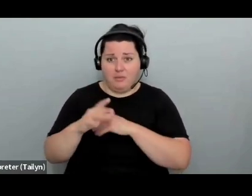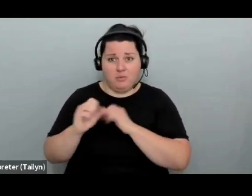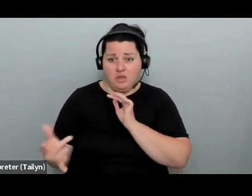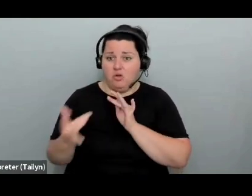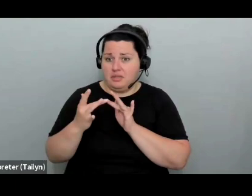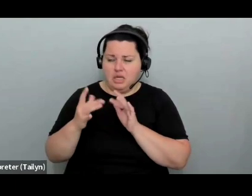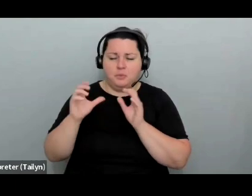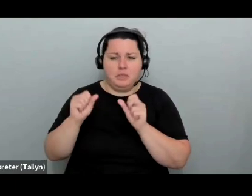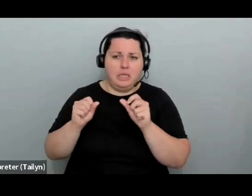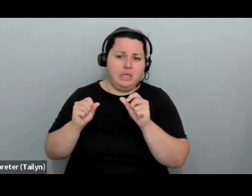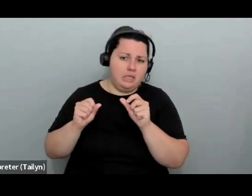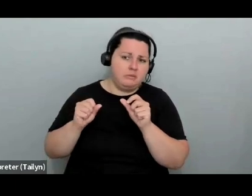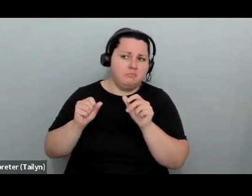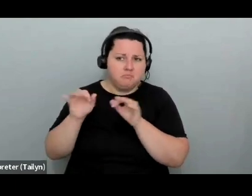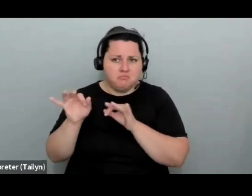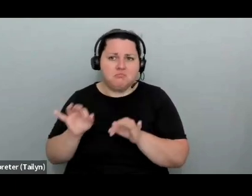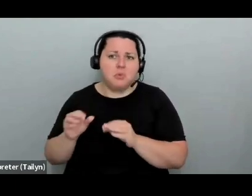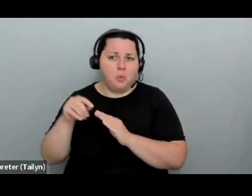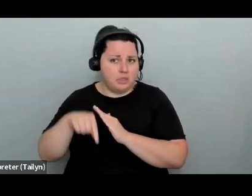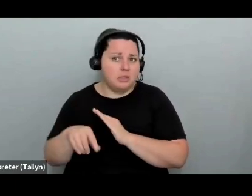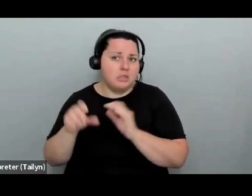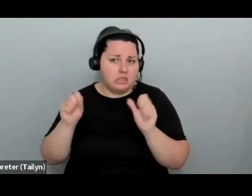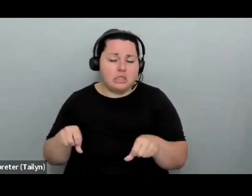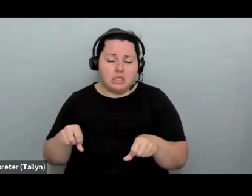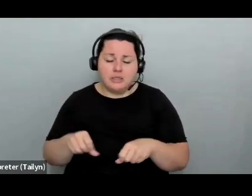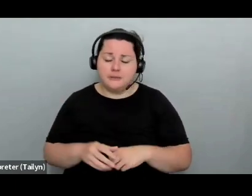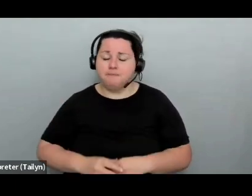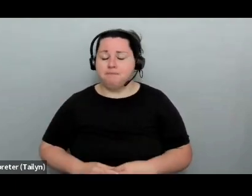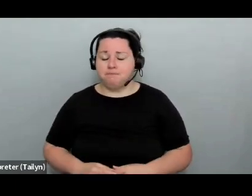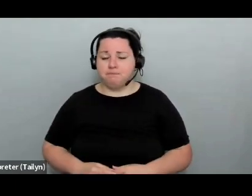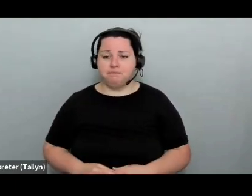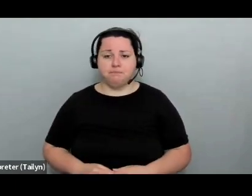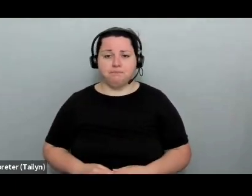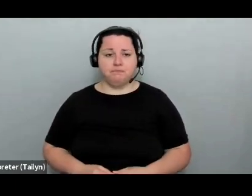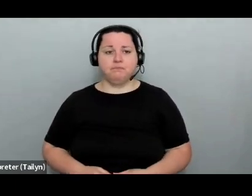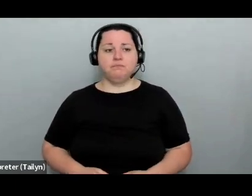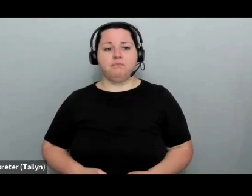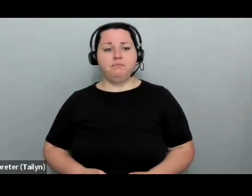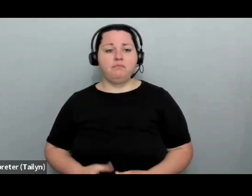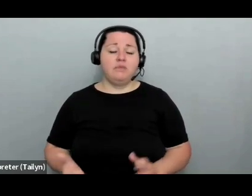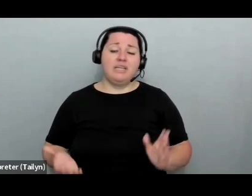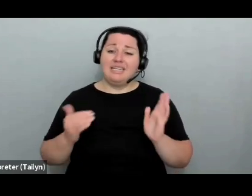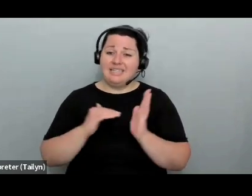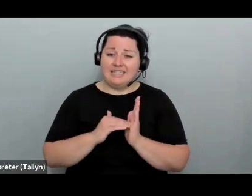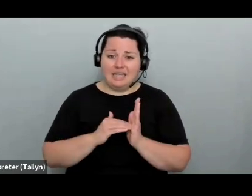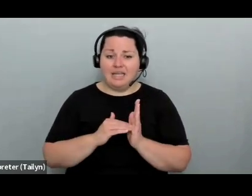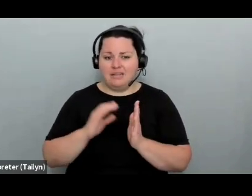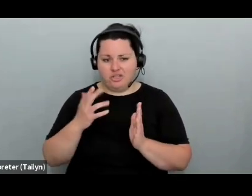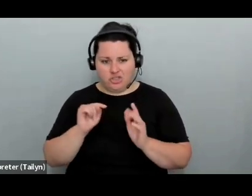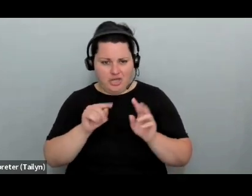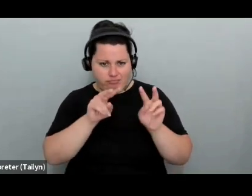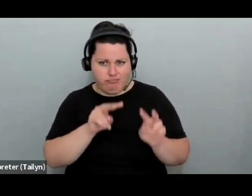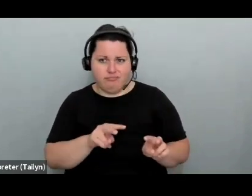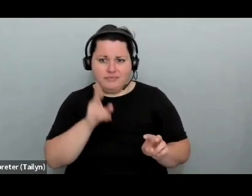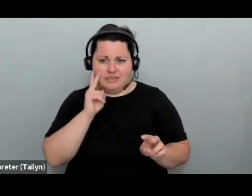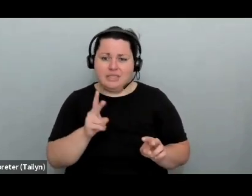and kind of go over this in some more in depth than I'm able to do today. And again, I've seen the chat in here several